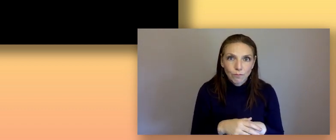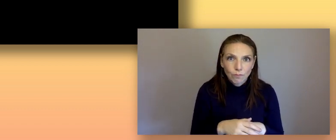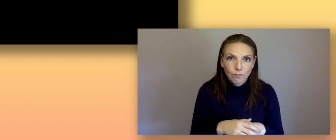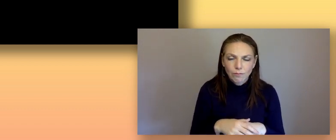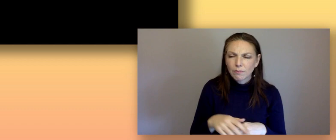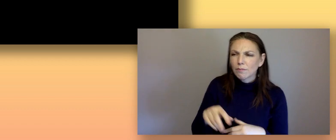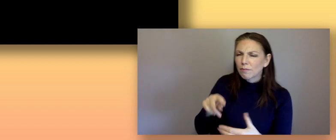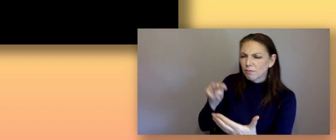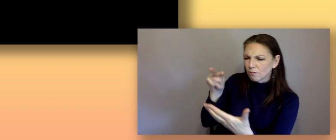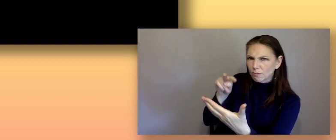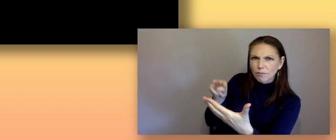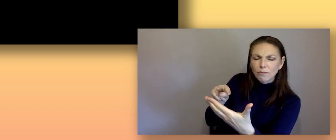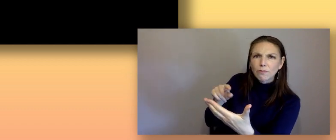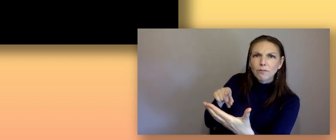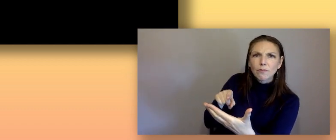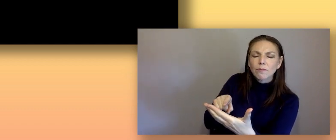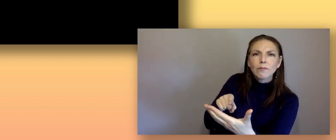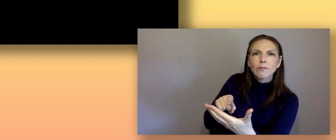In a